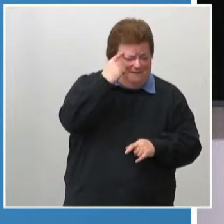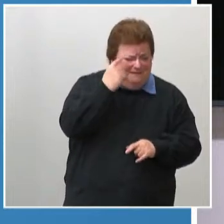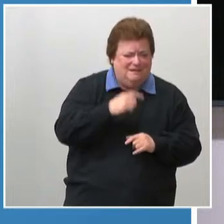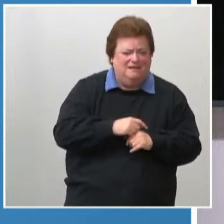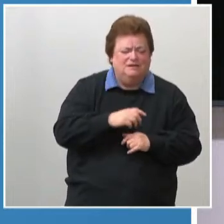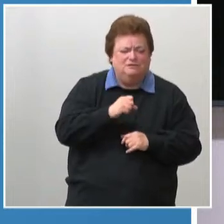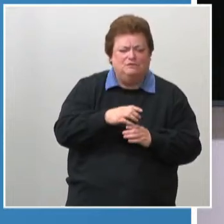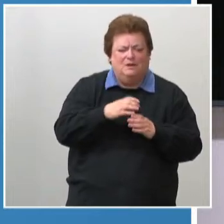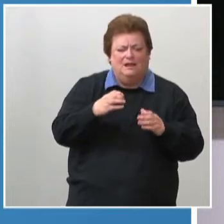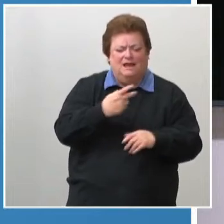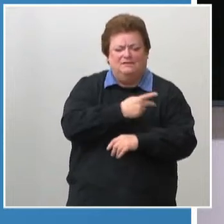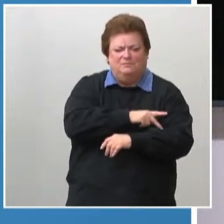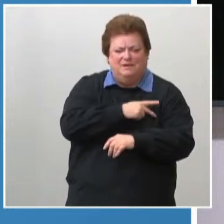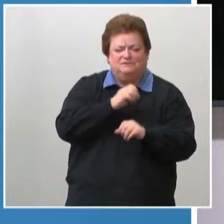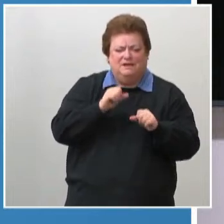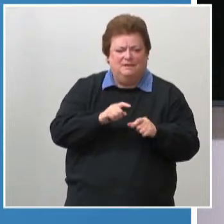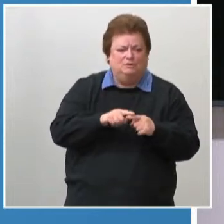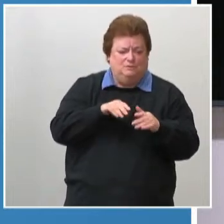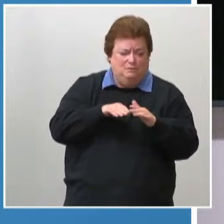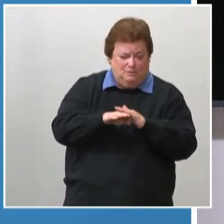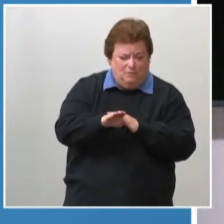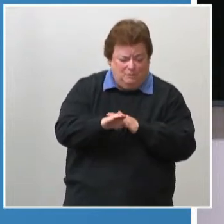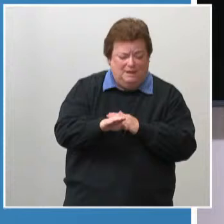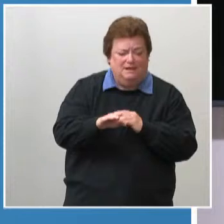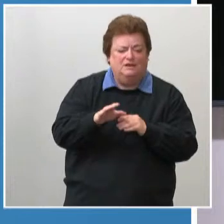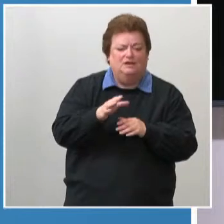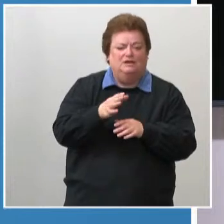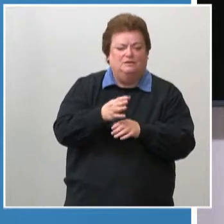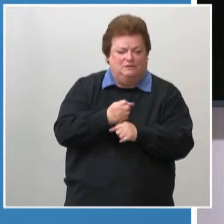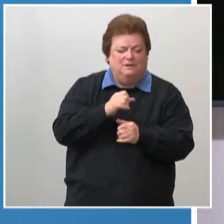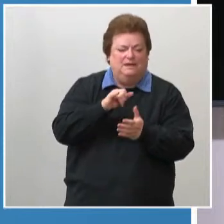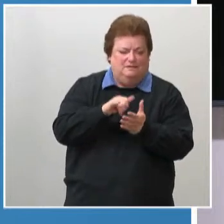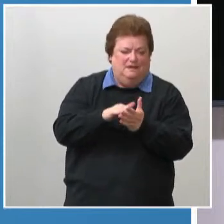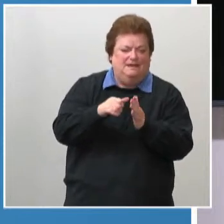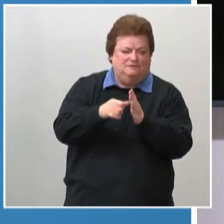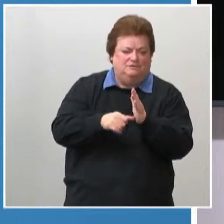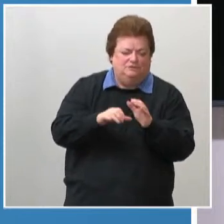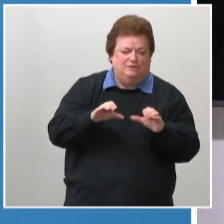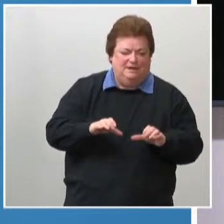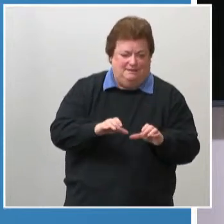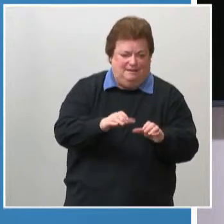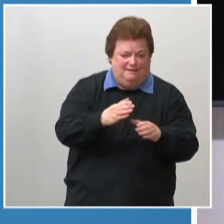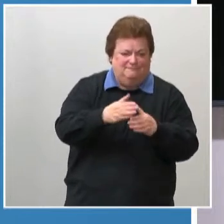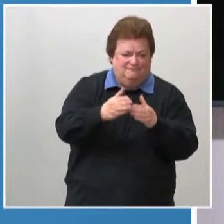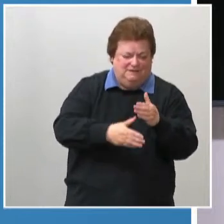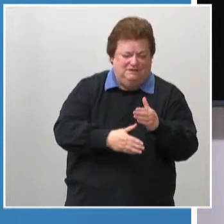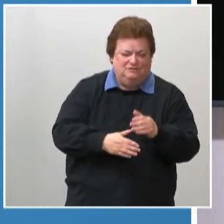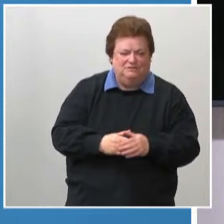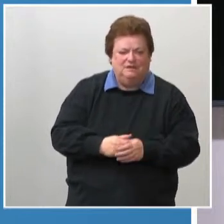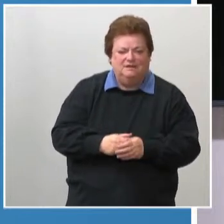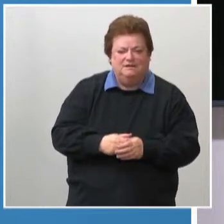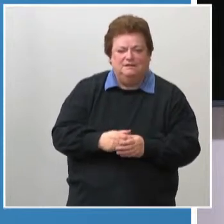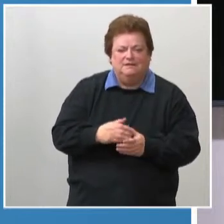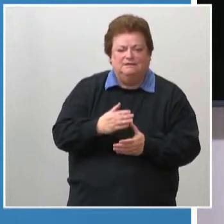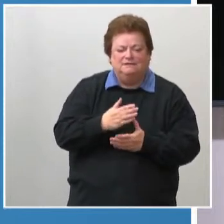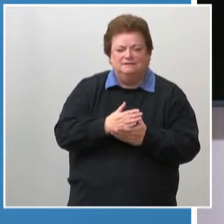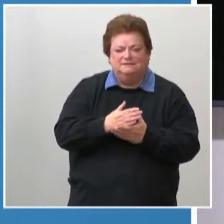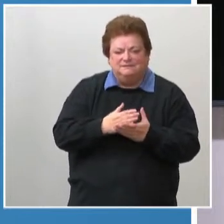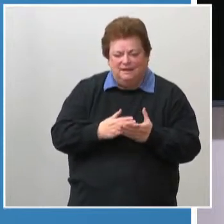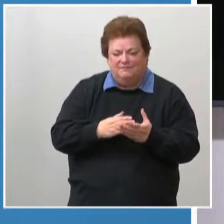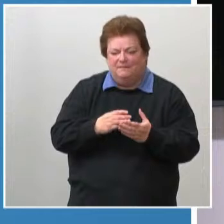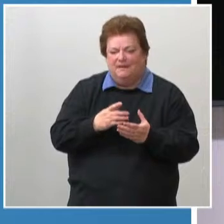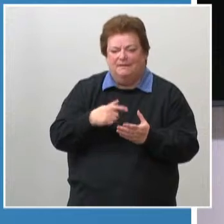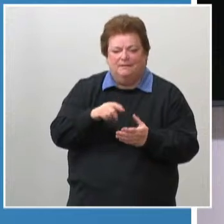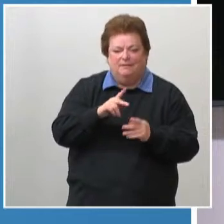of patients will be able to get in now and get those procedures done, some of which have worsened during this